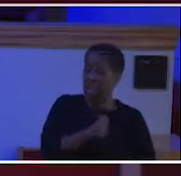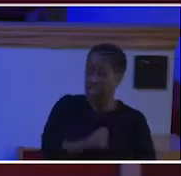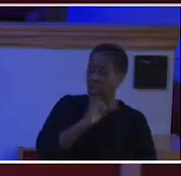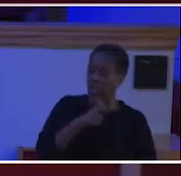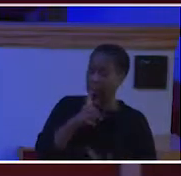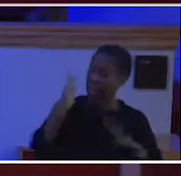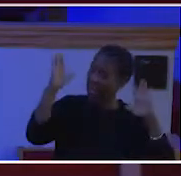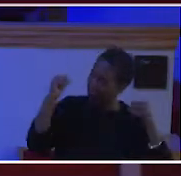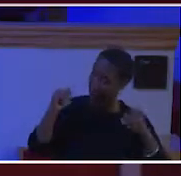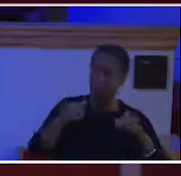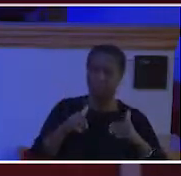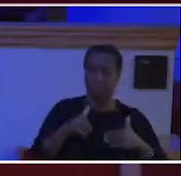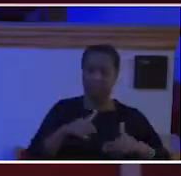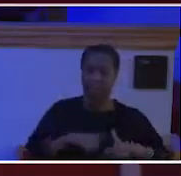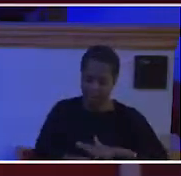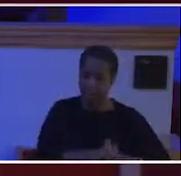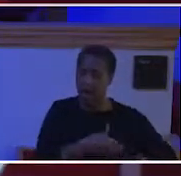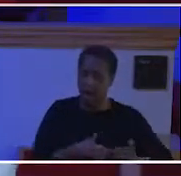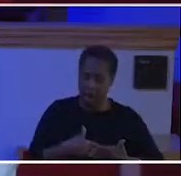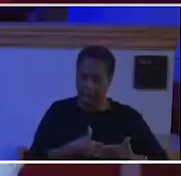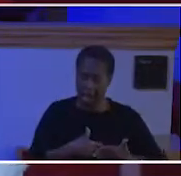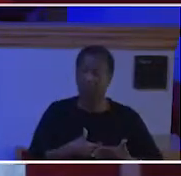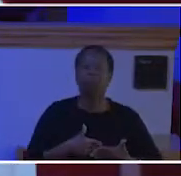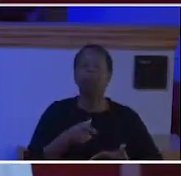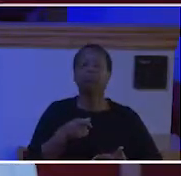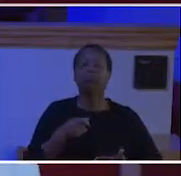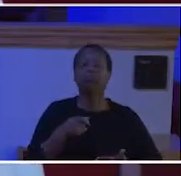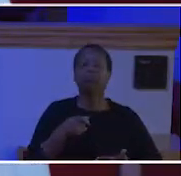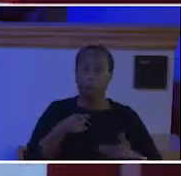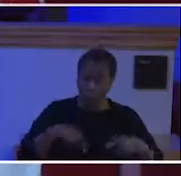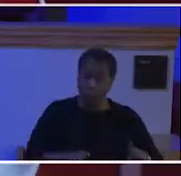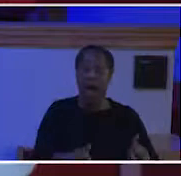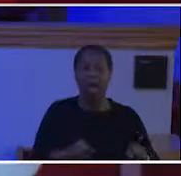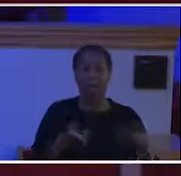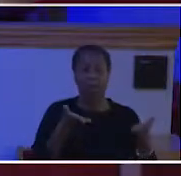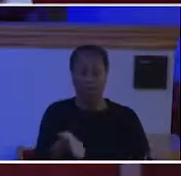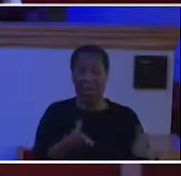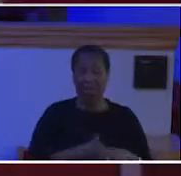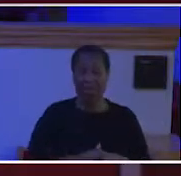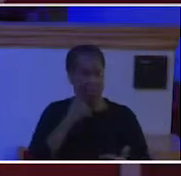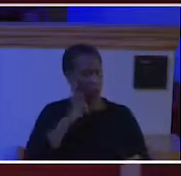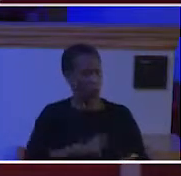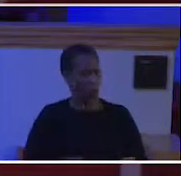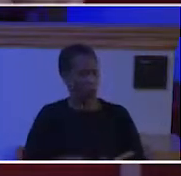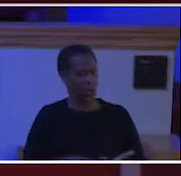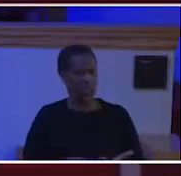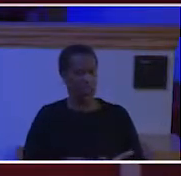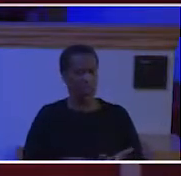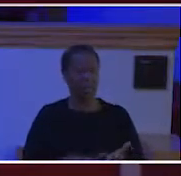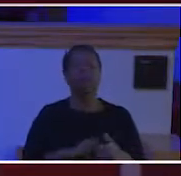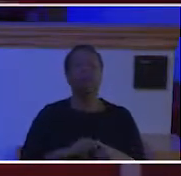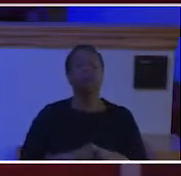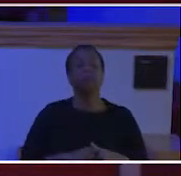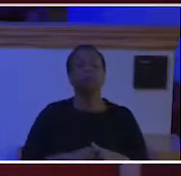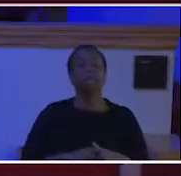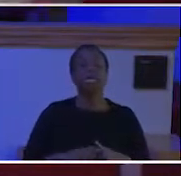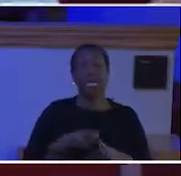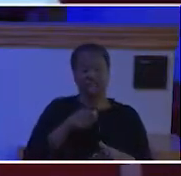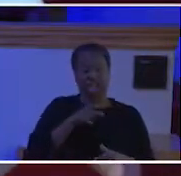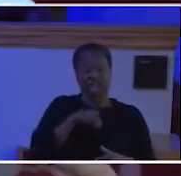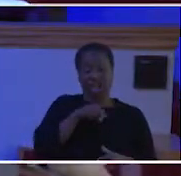expecting a child, and while they were there, notice the sequence. She